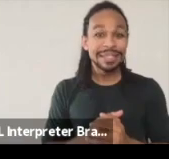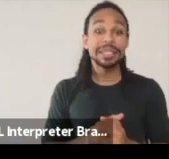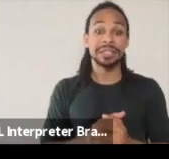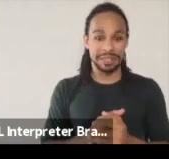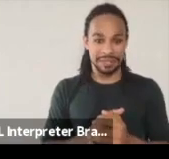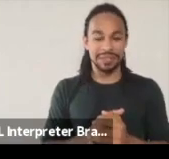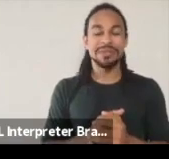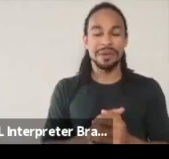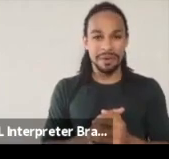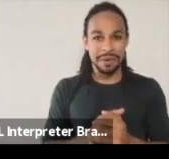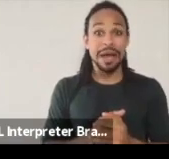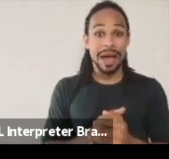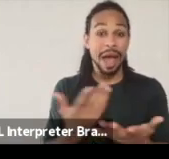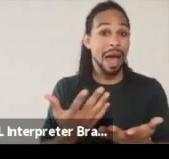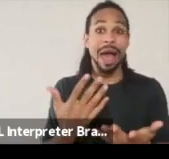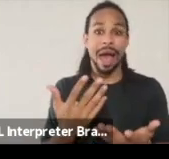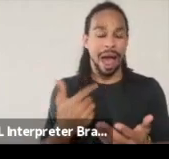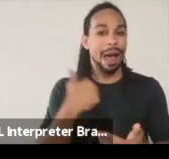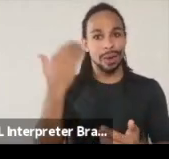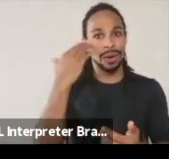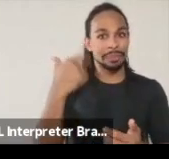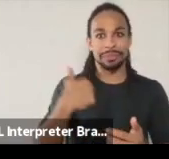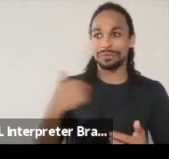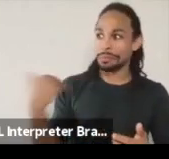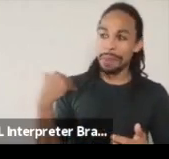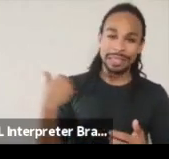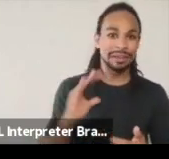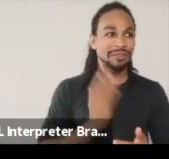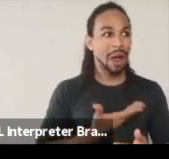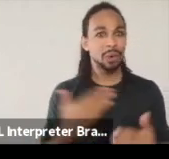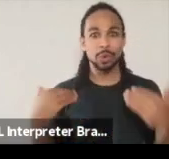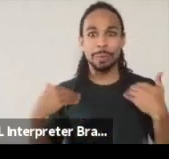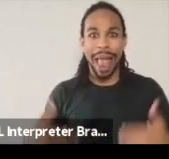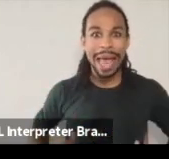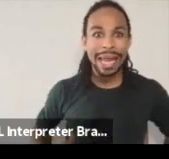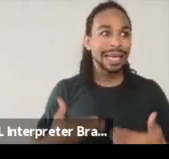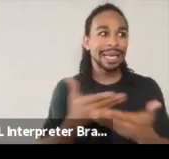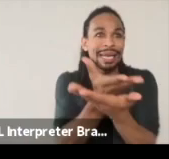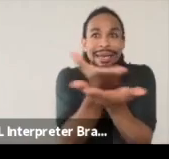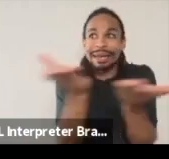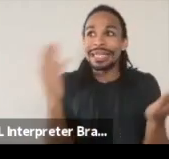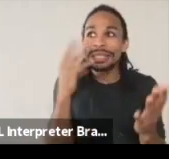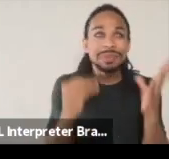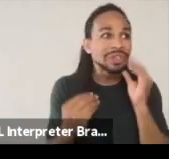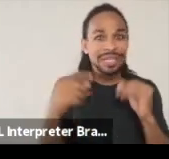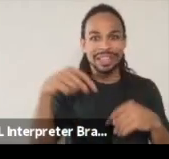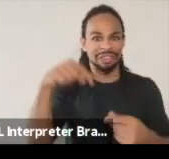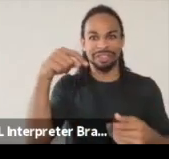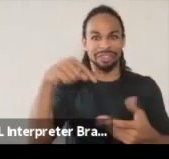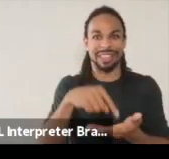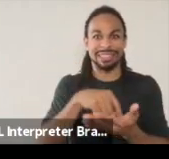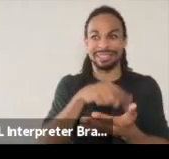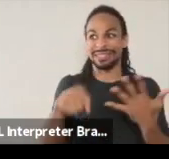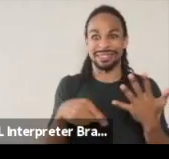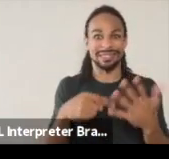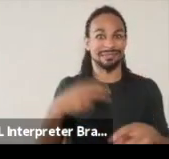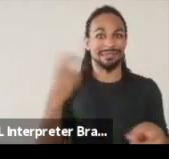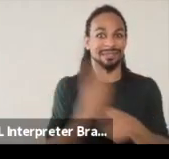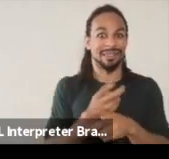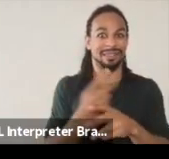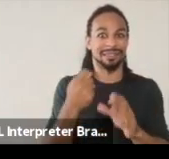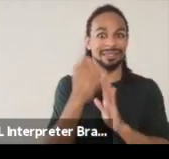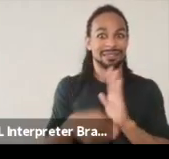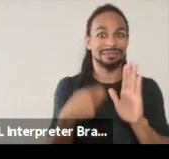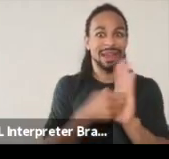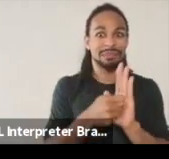I'm just deeply reminded of all of our humanity in these incredibly hard times between fighting for